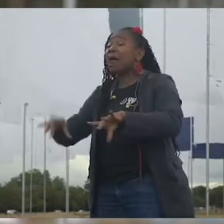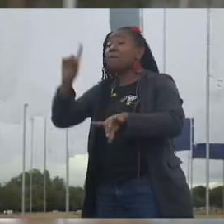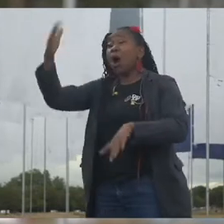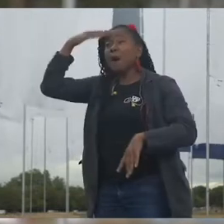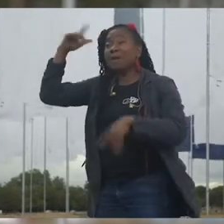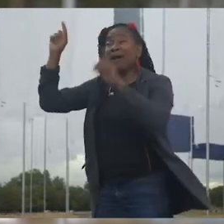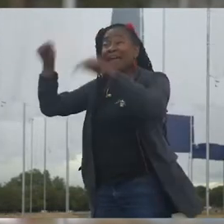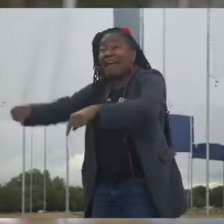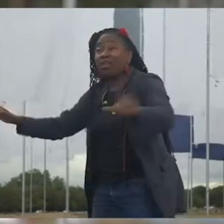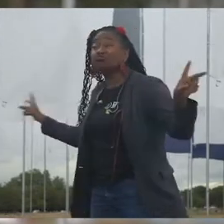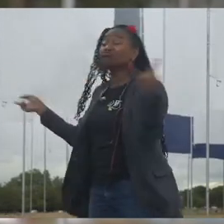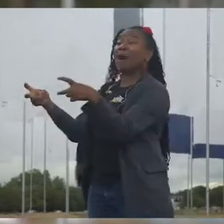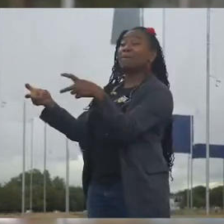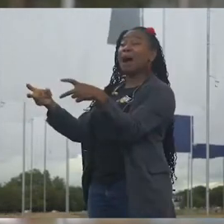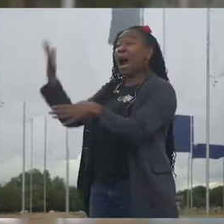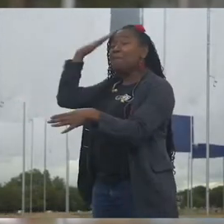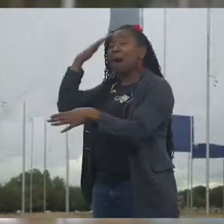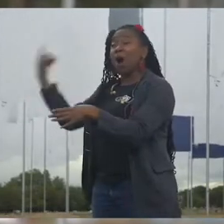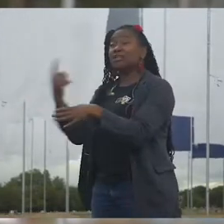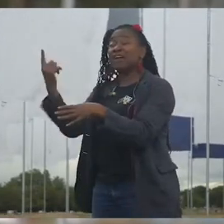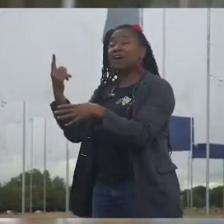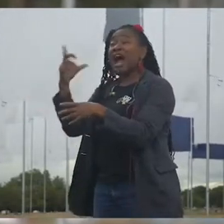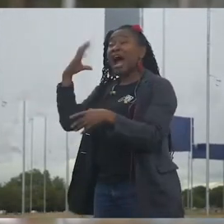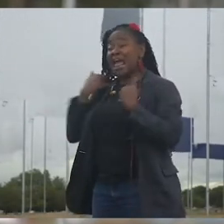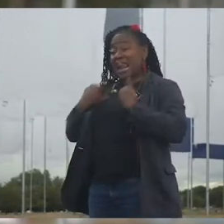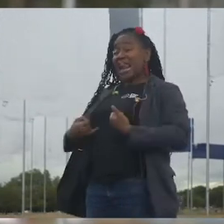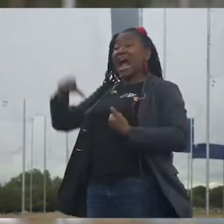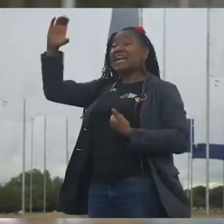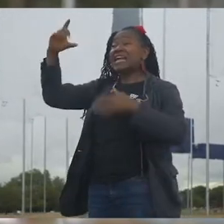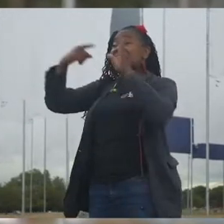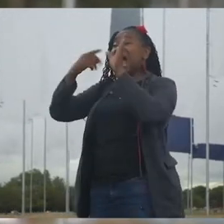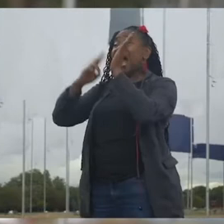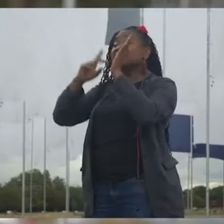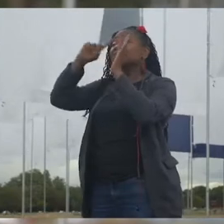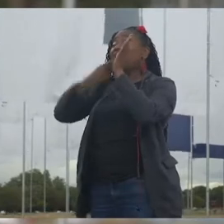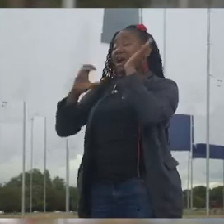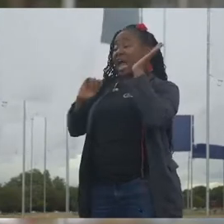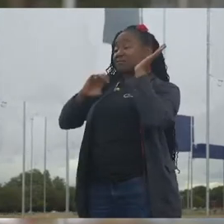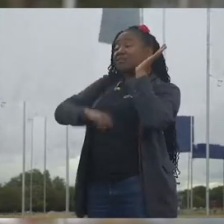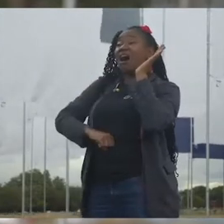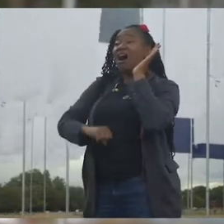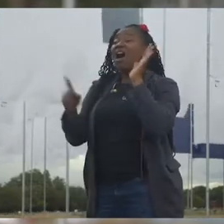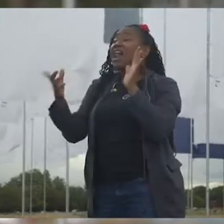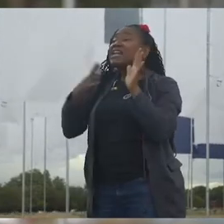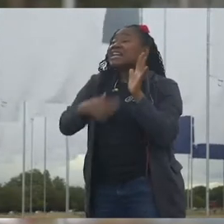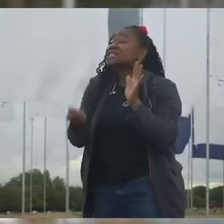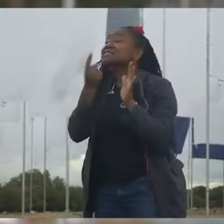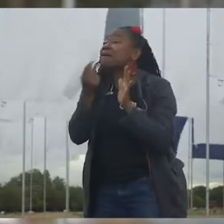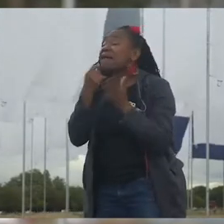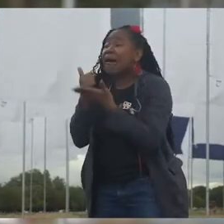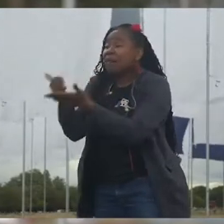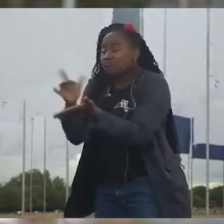here. Not only was her mum shielding, she had cancer and had run out of chemotherapy pills.